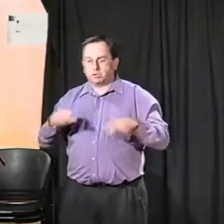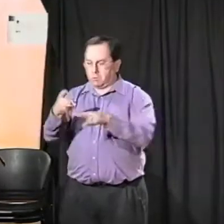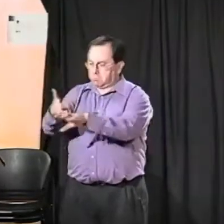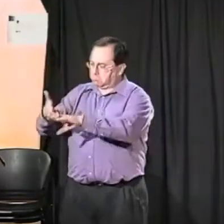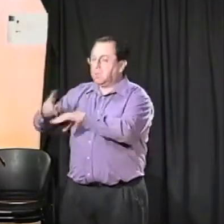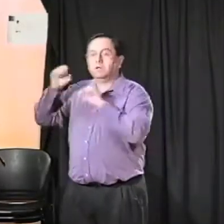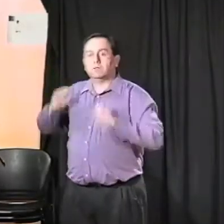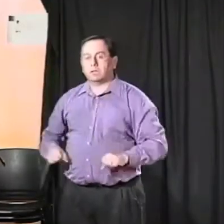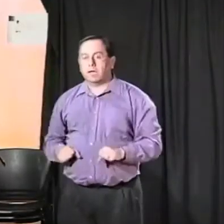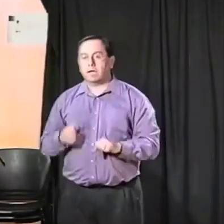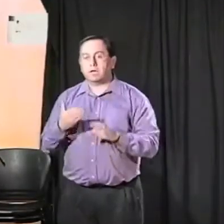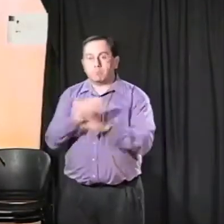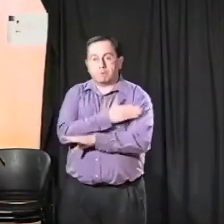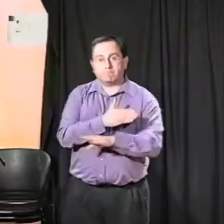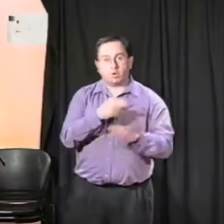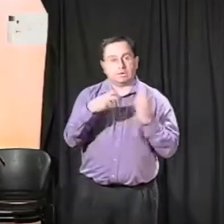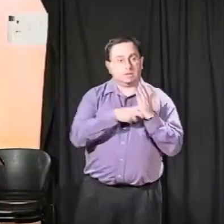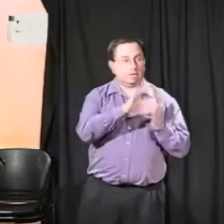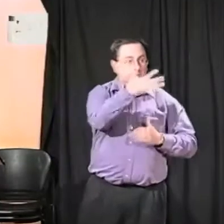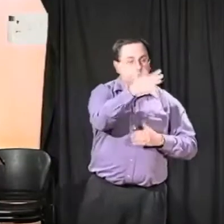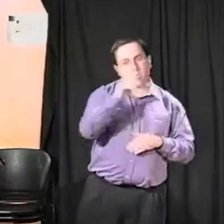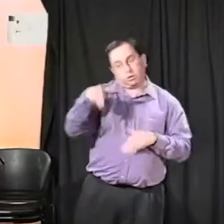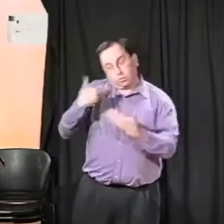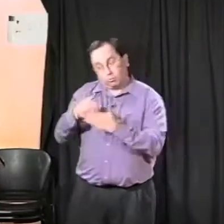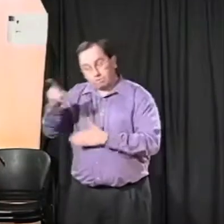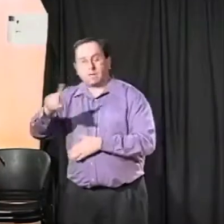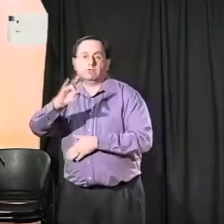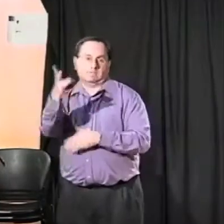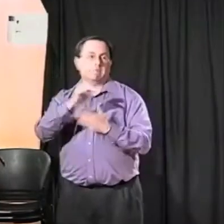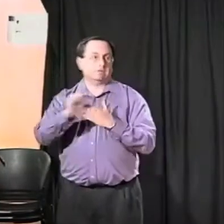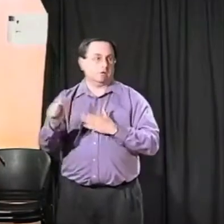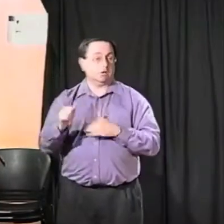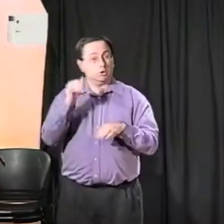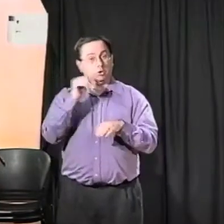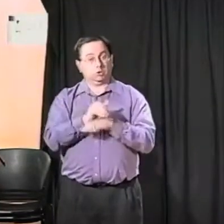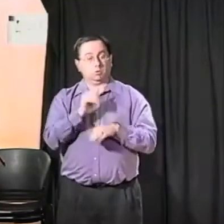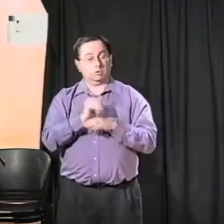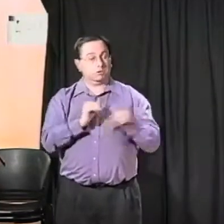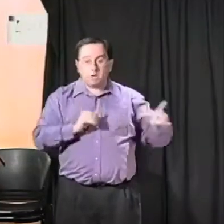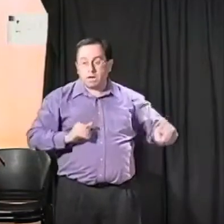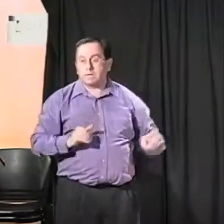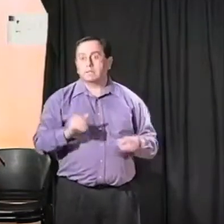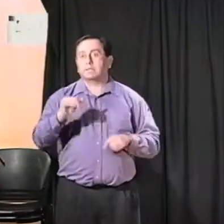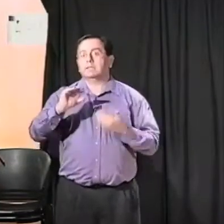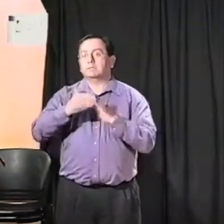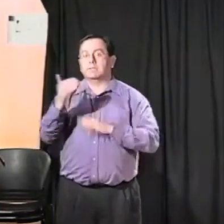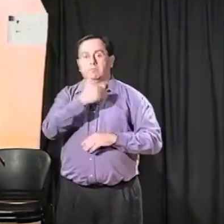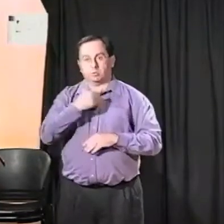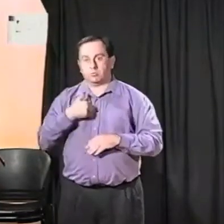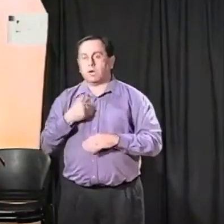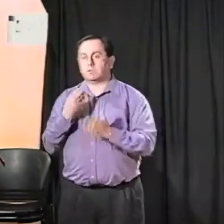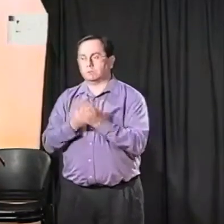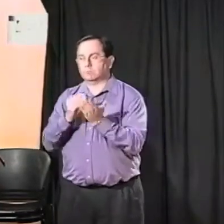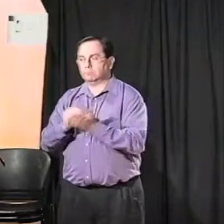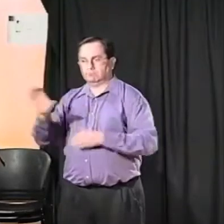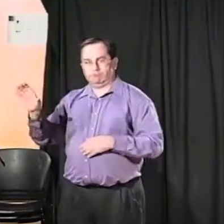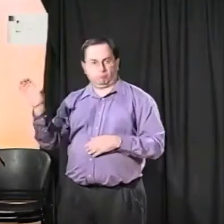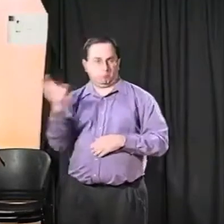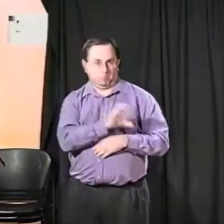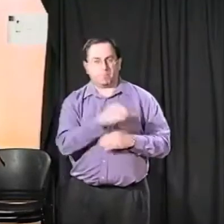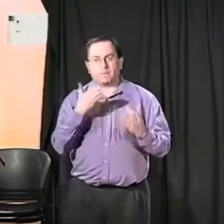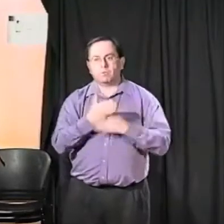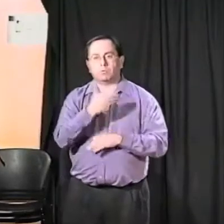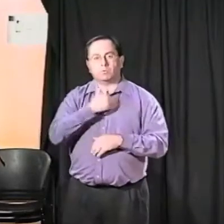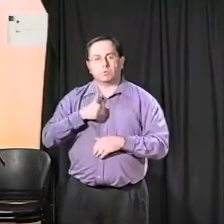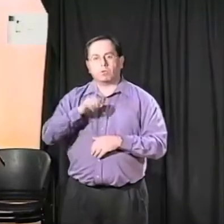are $5 or $7 at the door. This presentation tonight has been made possible by the City of Toronto through the Toronto Arts